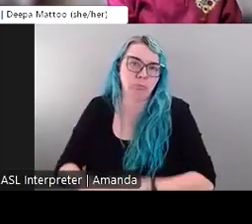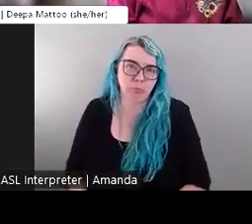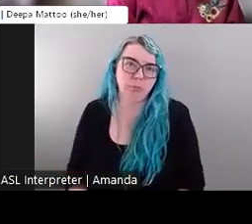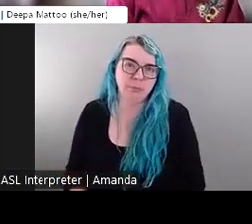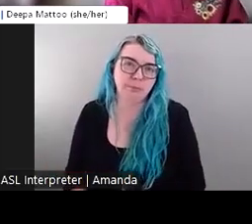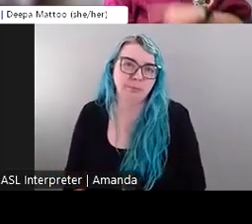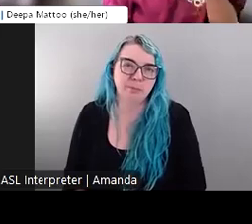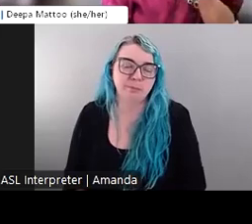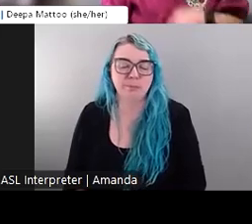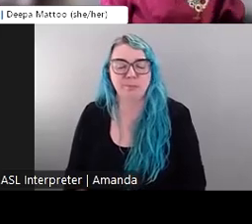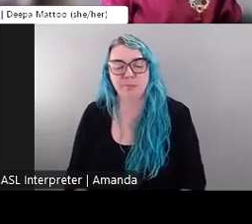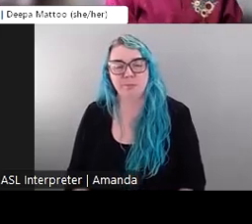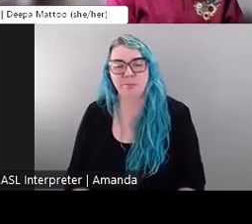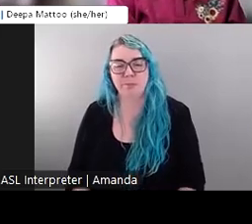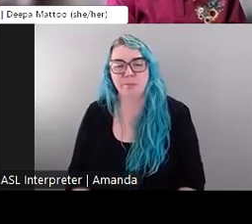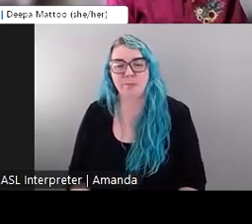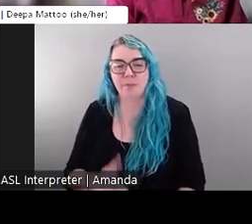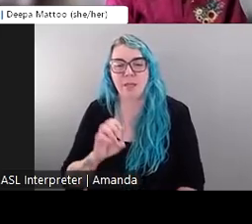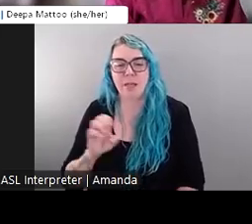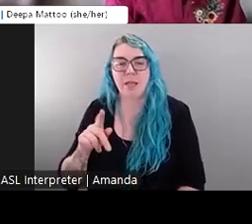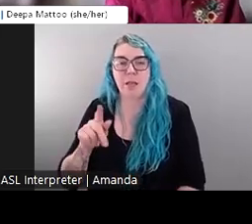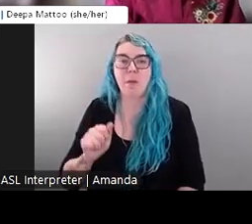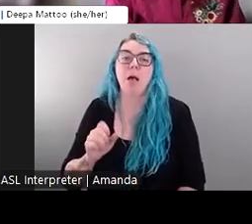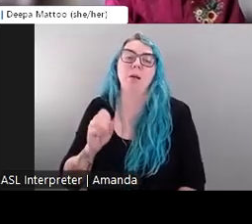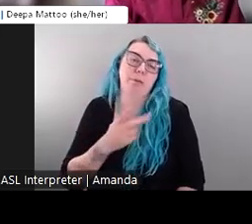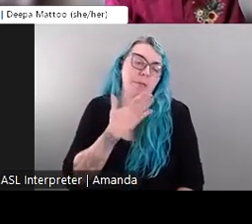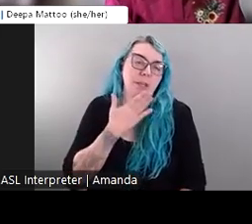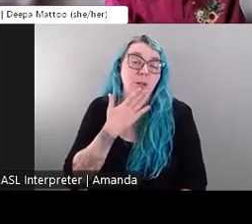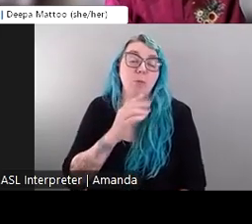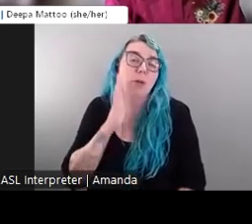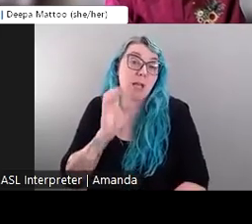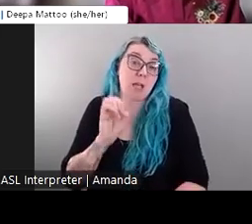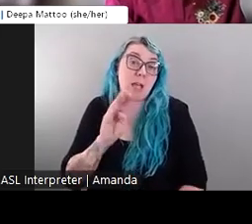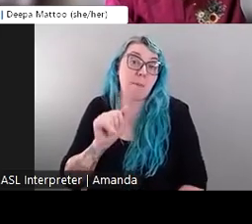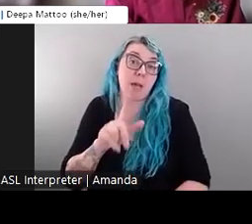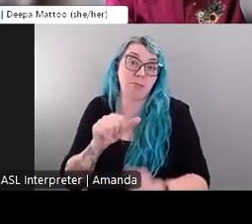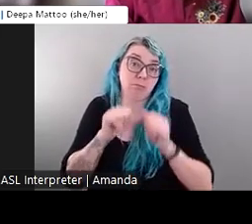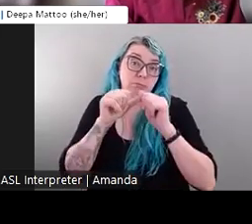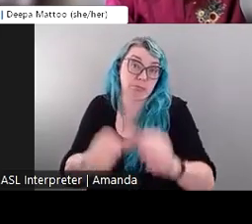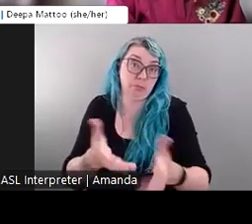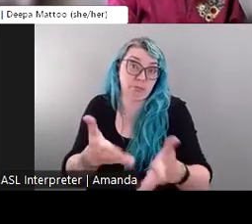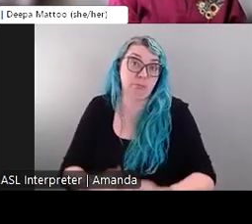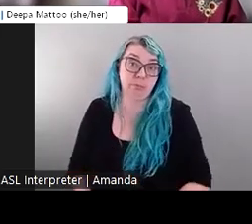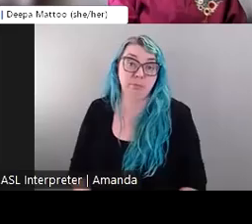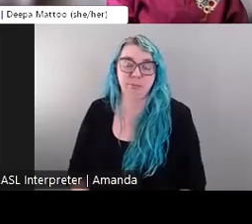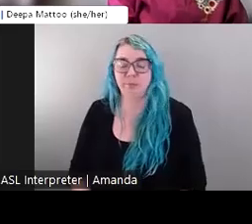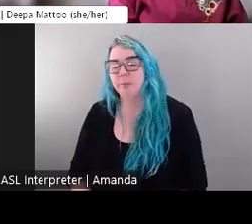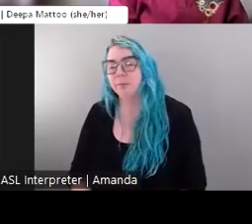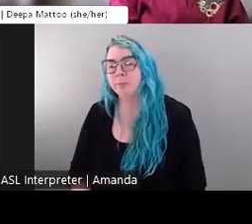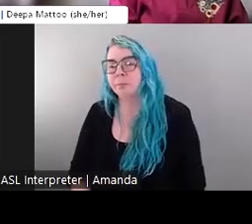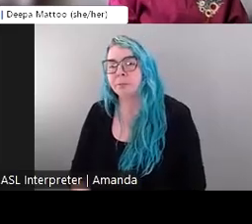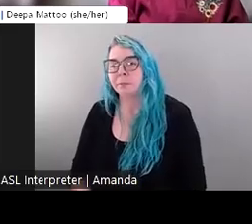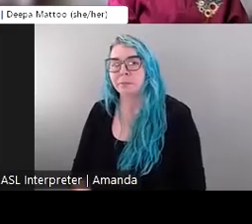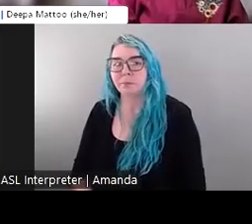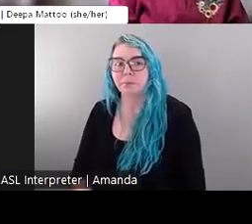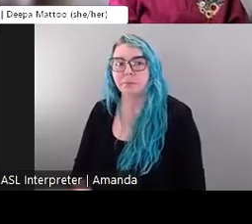So back to you, Emma, for the next slide as well, and next steps. Yes, so just a